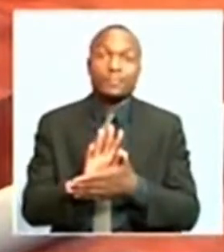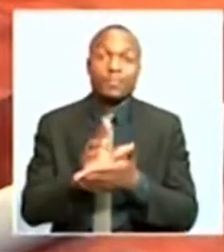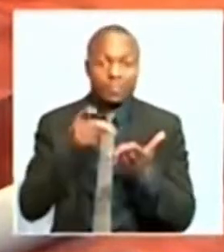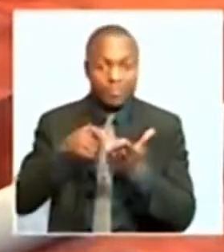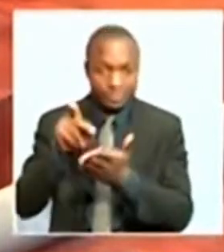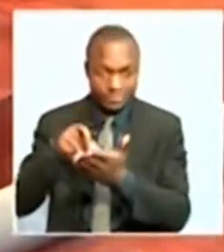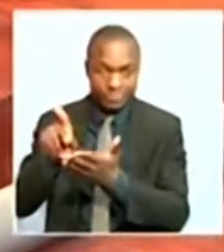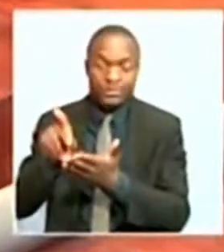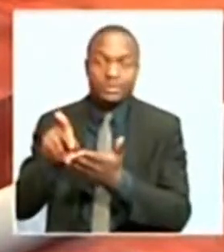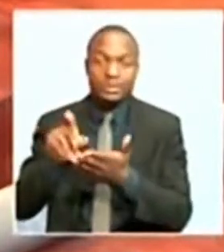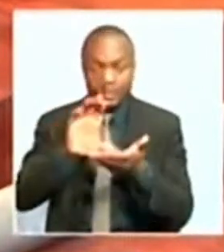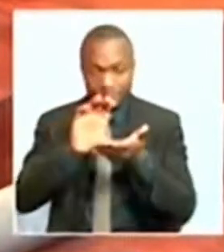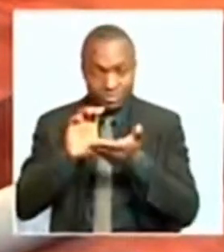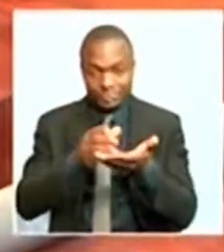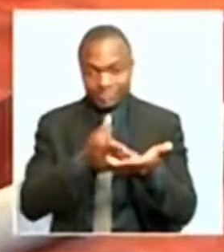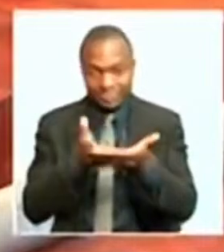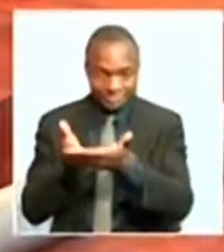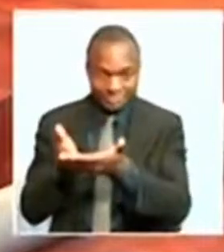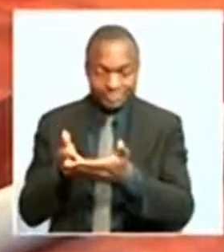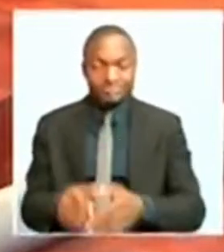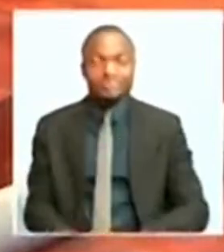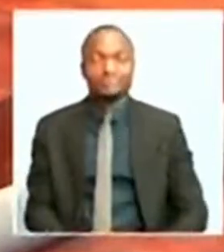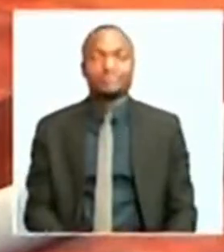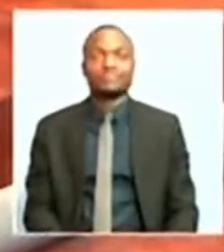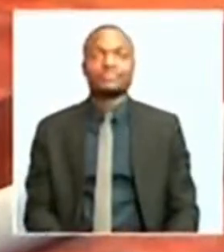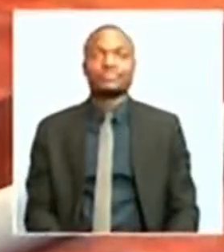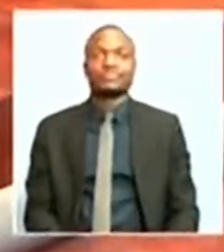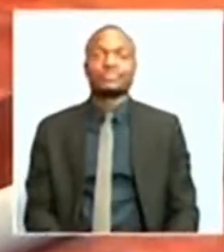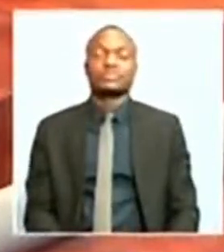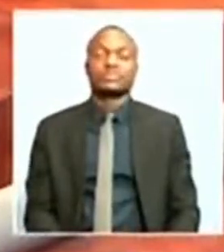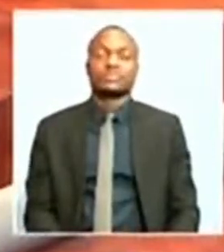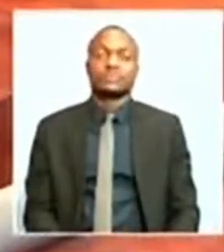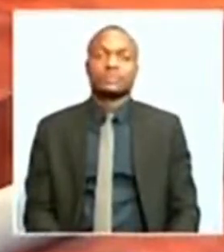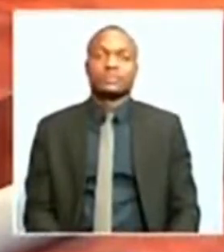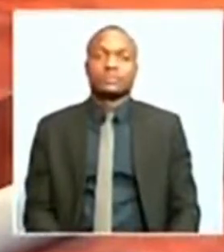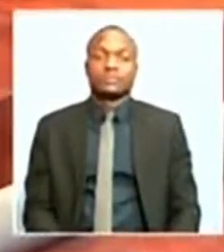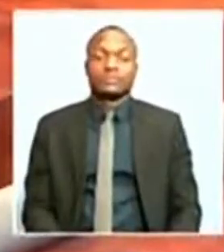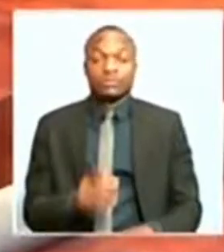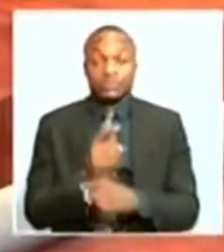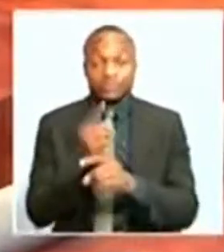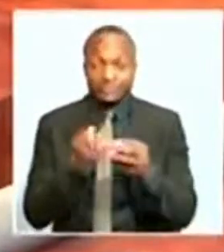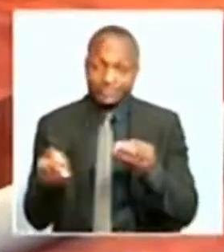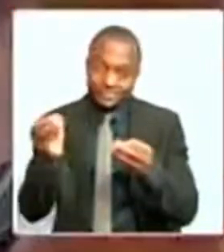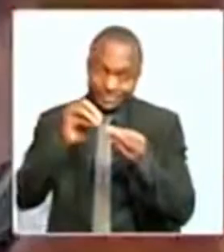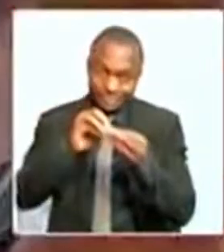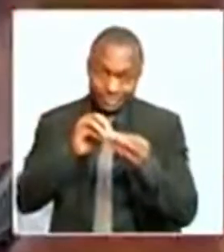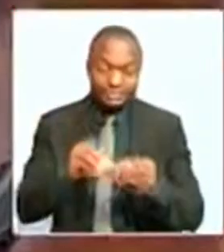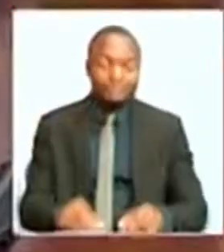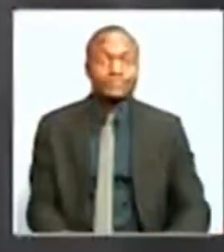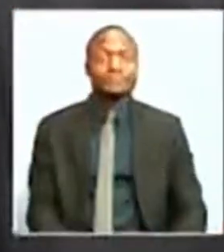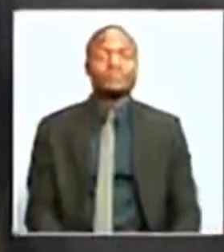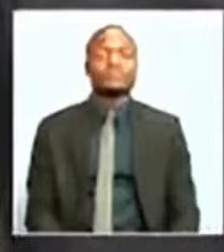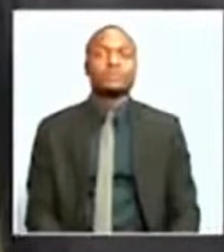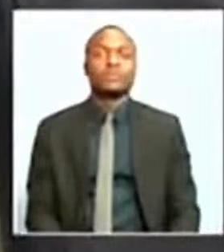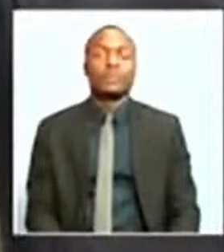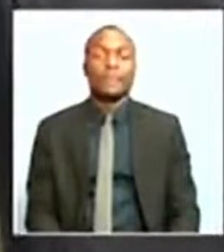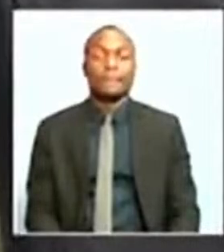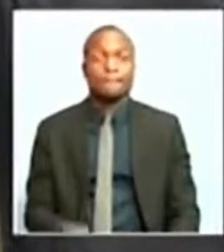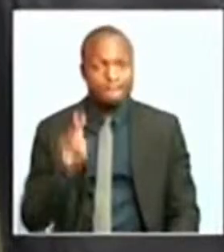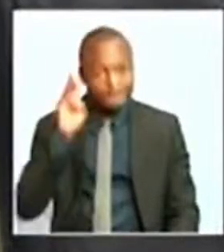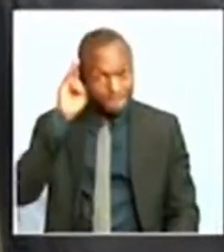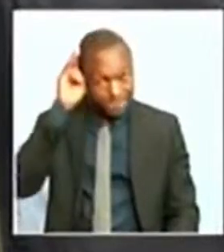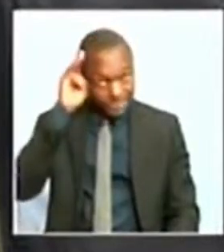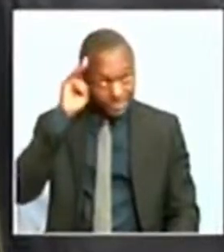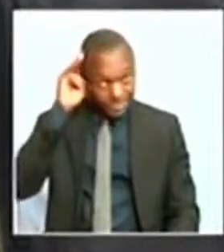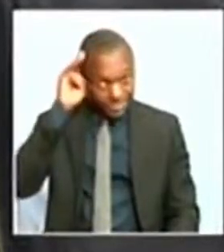ministries can pick them up. And thank you. Okay. I think just in addition, I think from the ministry